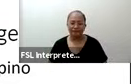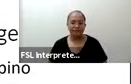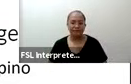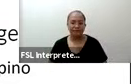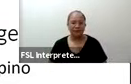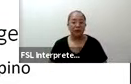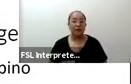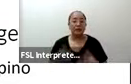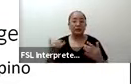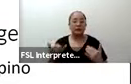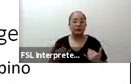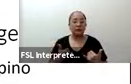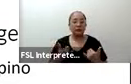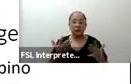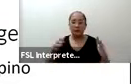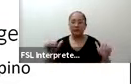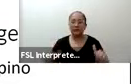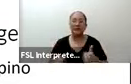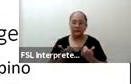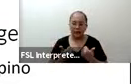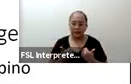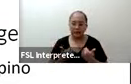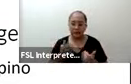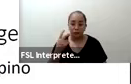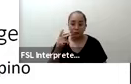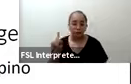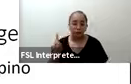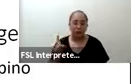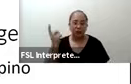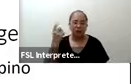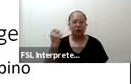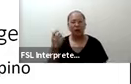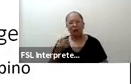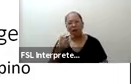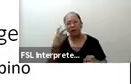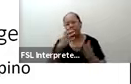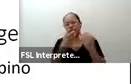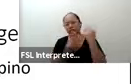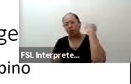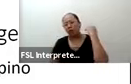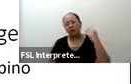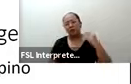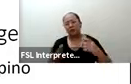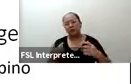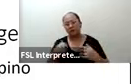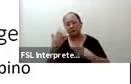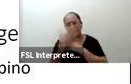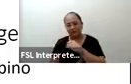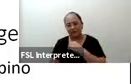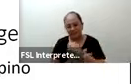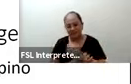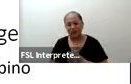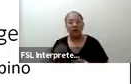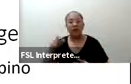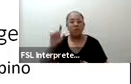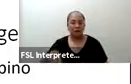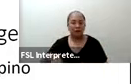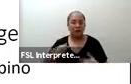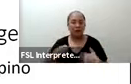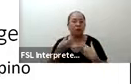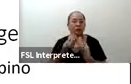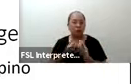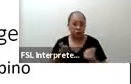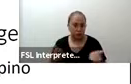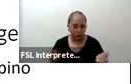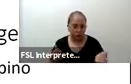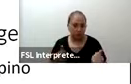So we're severely challenged. Well, unang-una, ang dami may hirap sa bansa natin. So that has to be solved. And that health sector